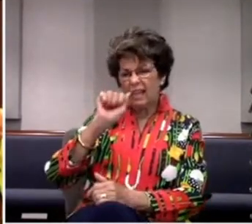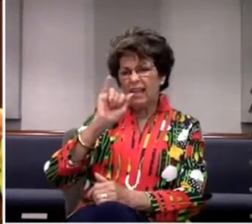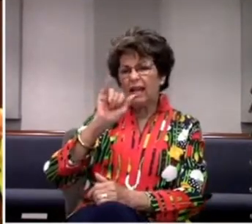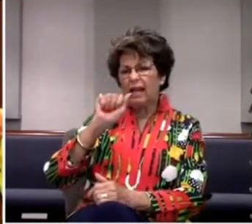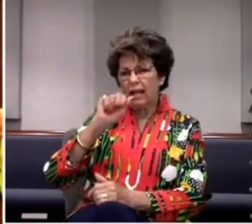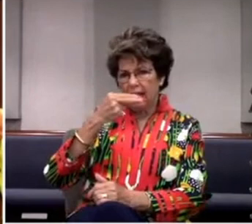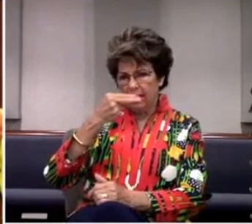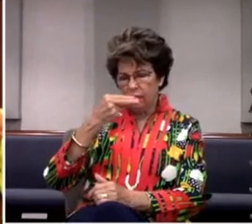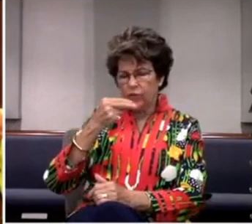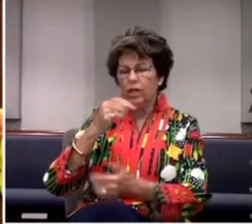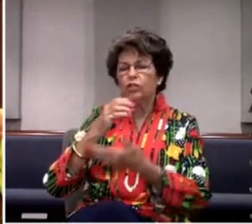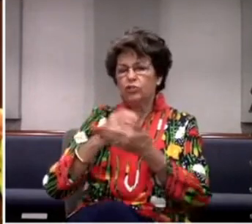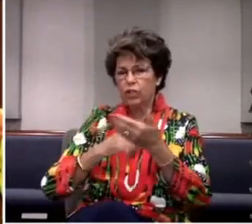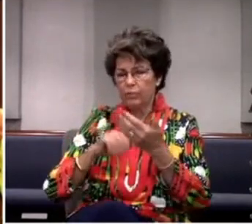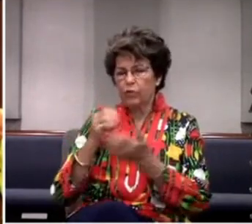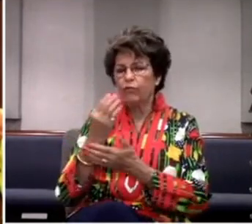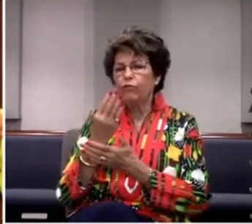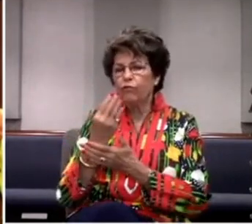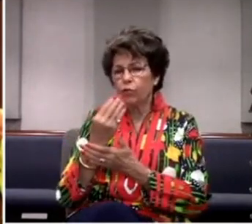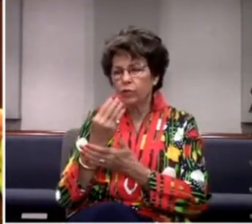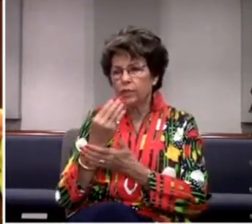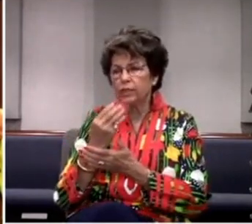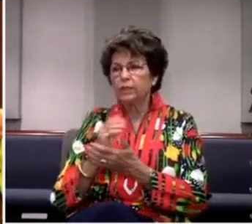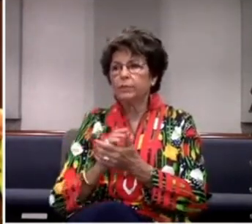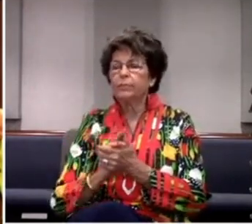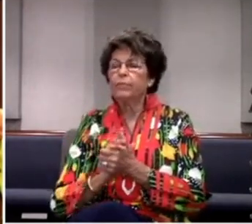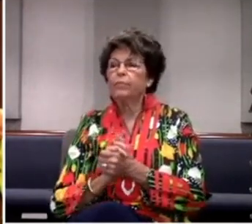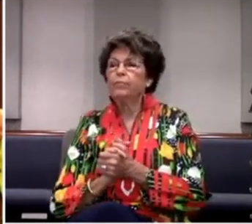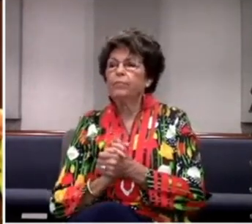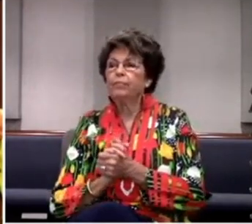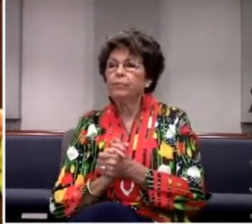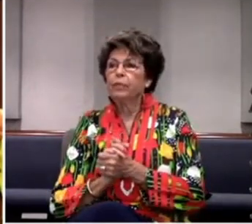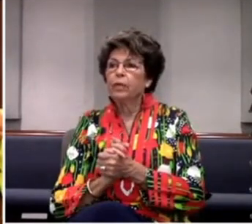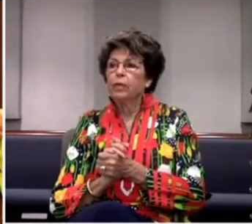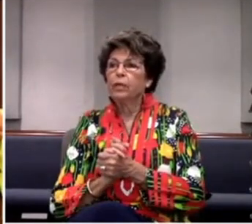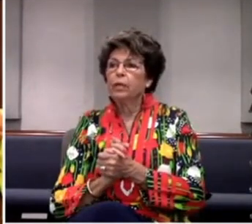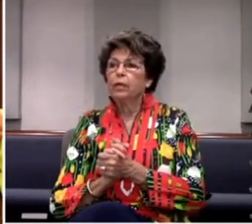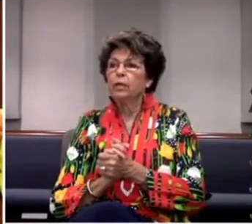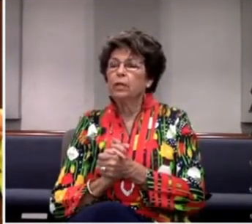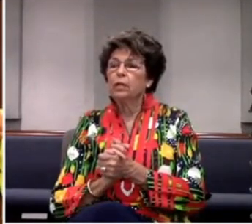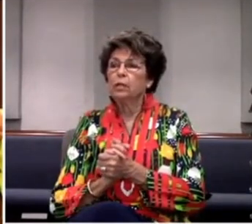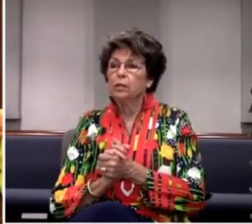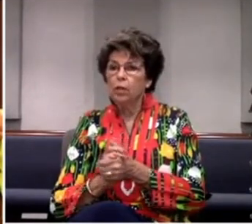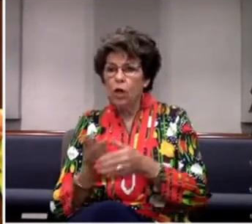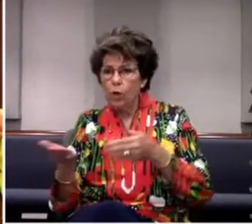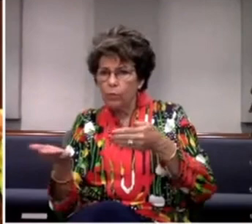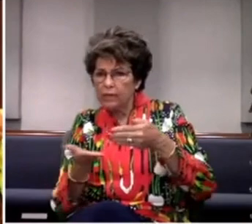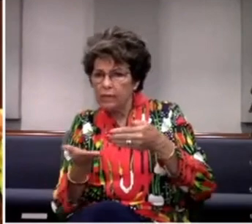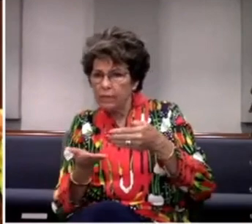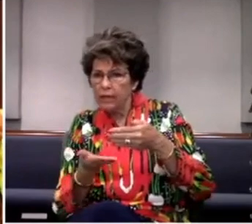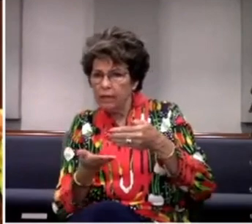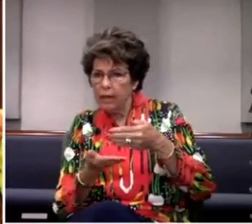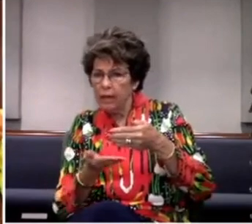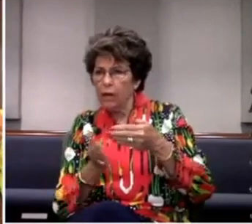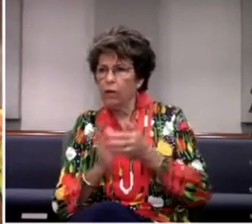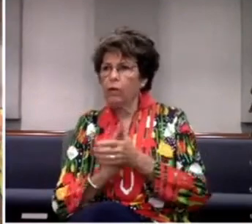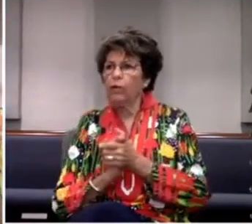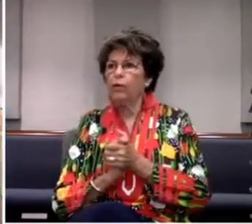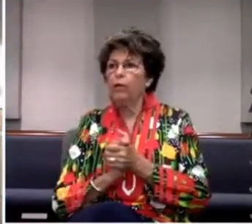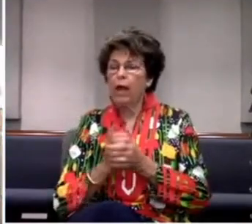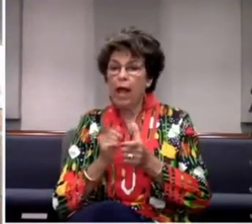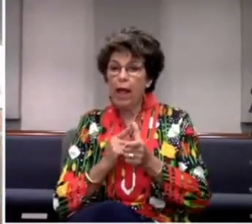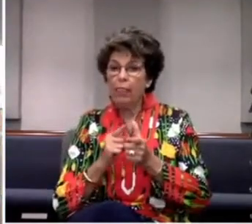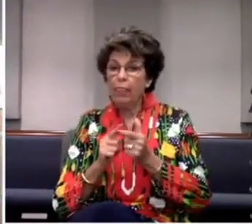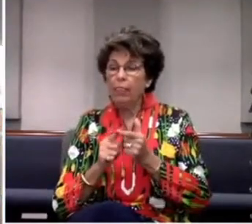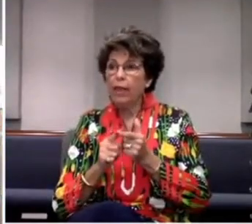Bible. Isaiah chapter 14. Put something in Isaiah chapter 14. And then, if